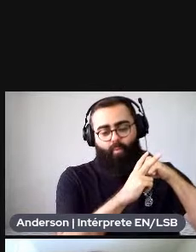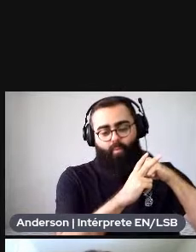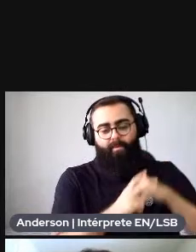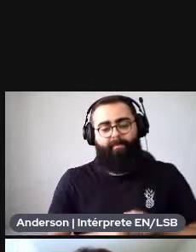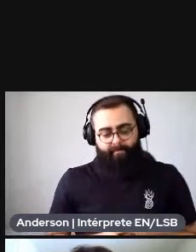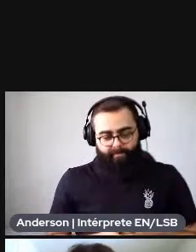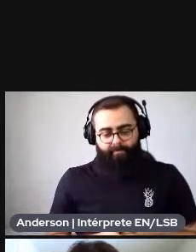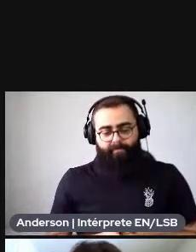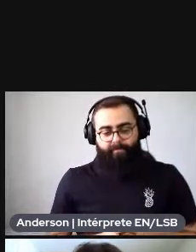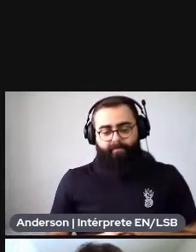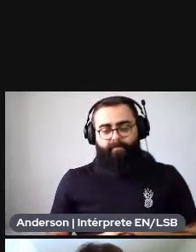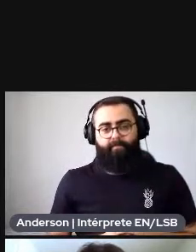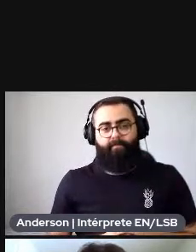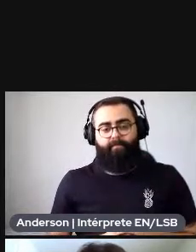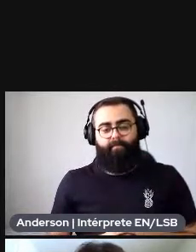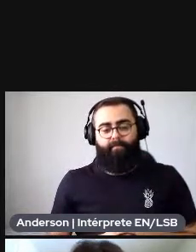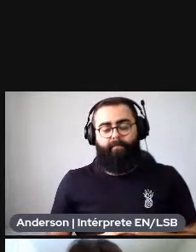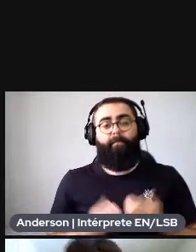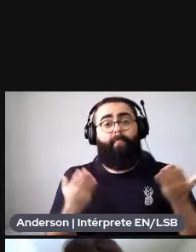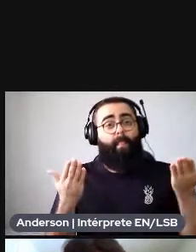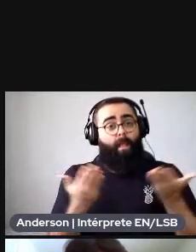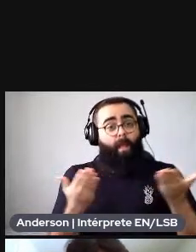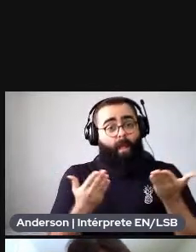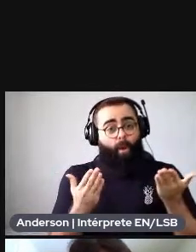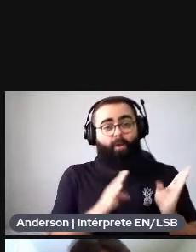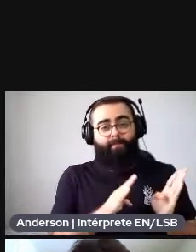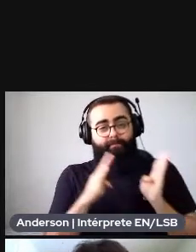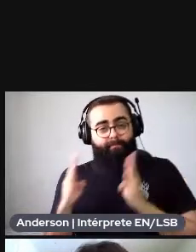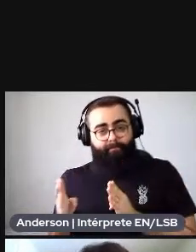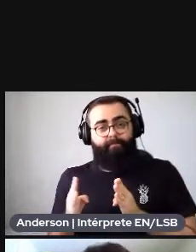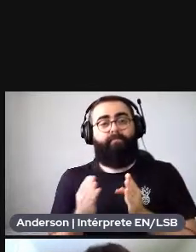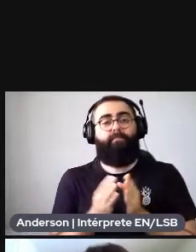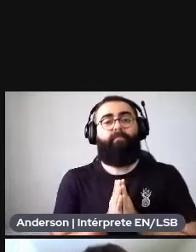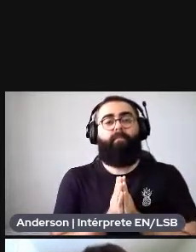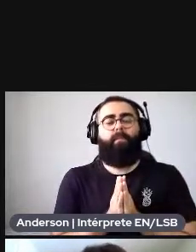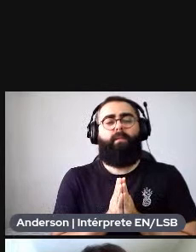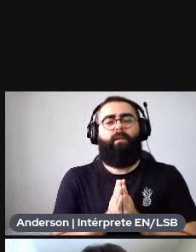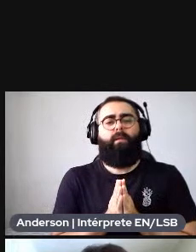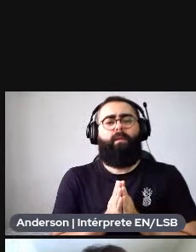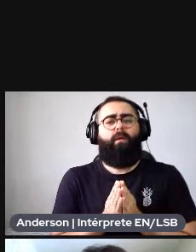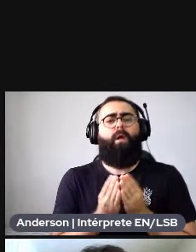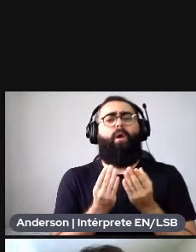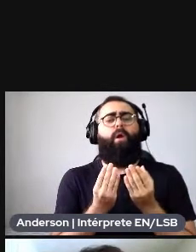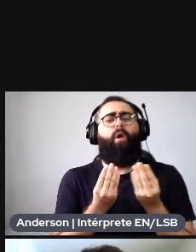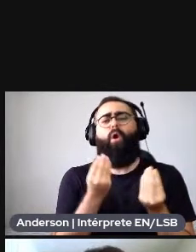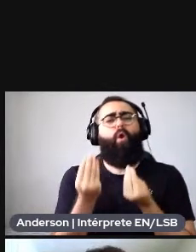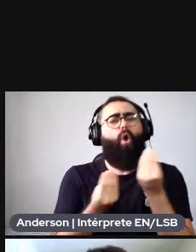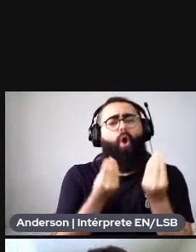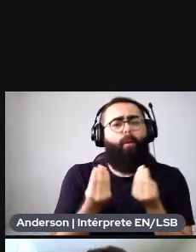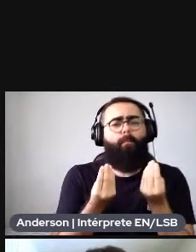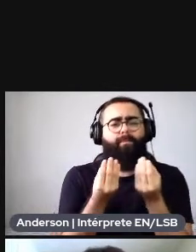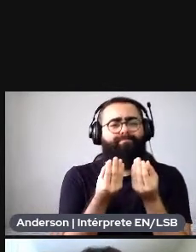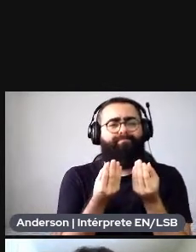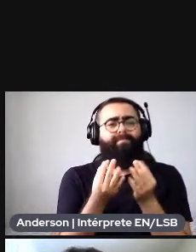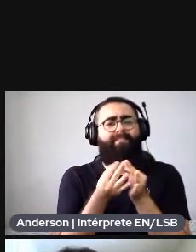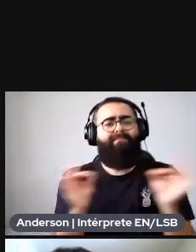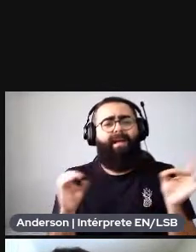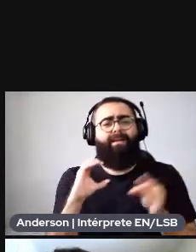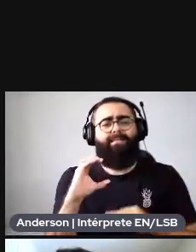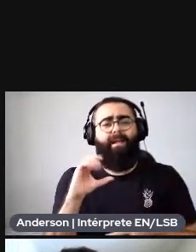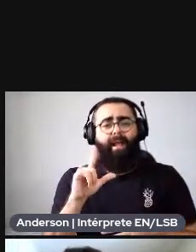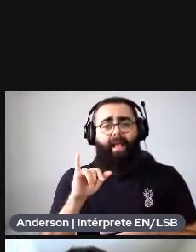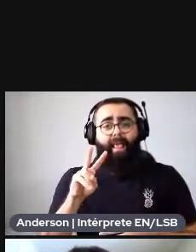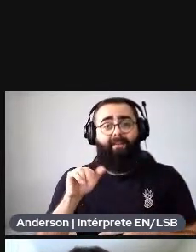So let's first look at straightforward pseudoclefts with regard to the pragmatics. Como habrá